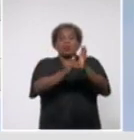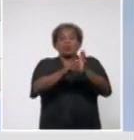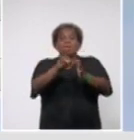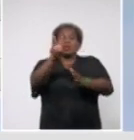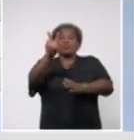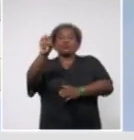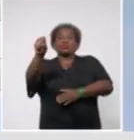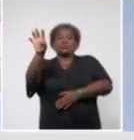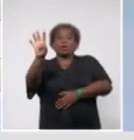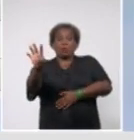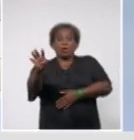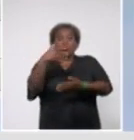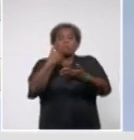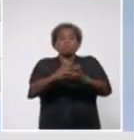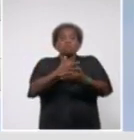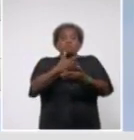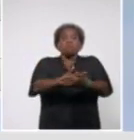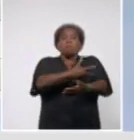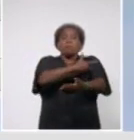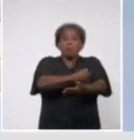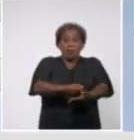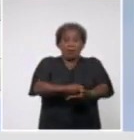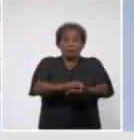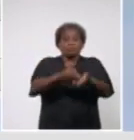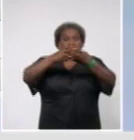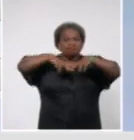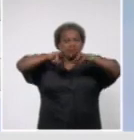people diagnosed with the virus.